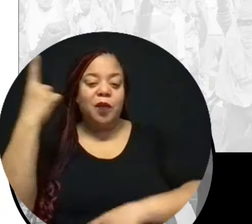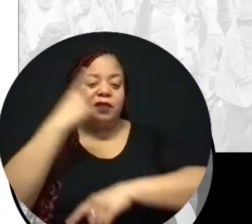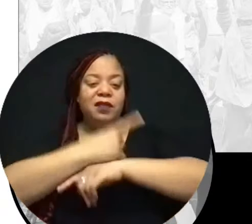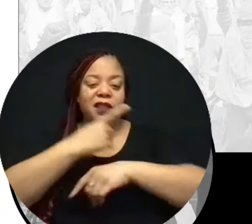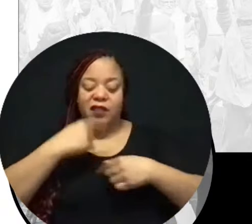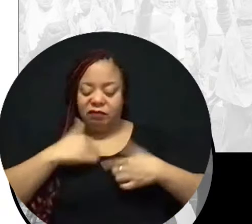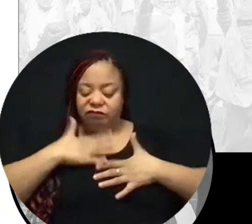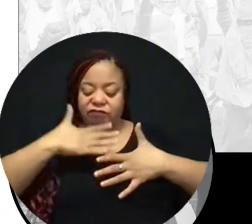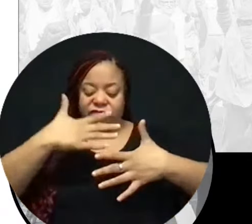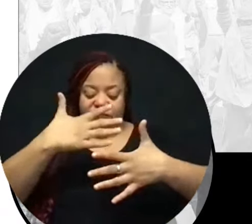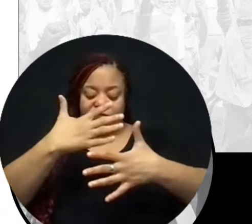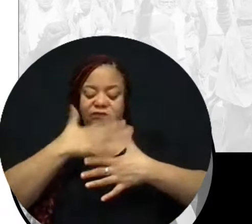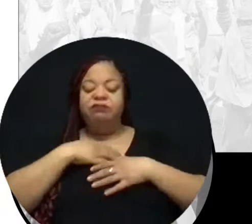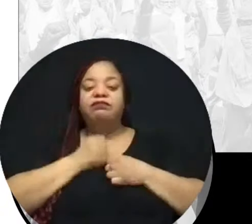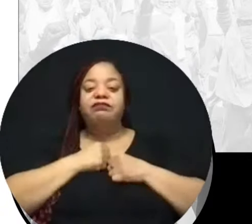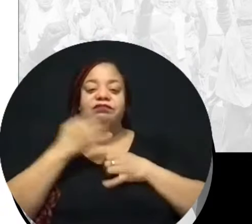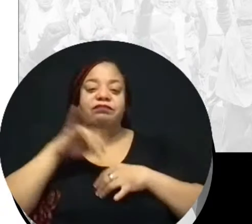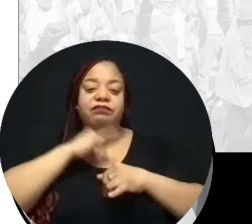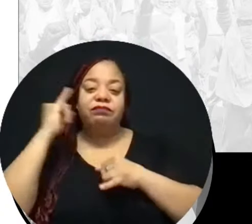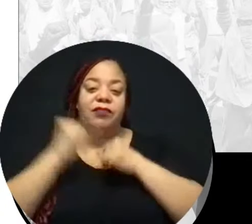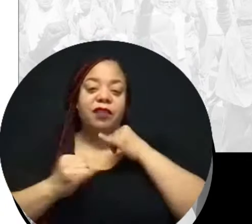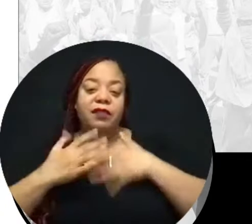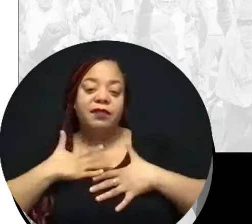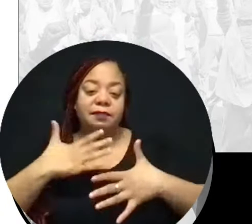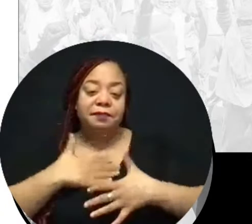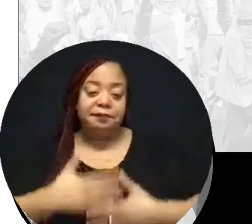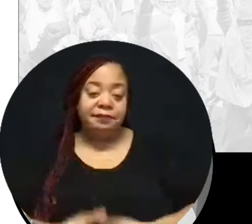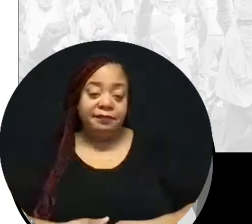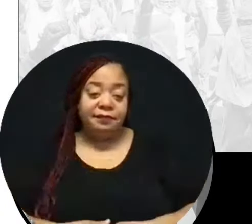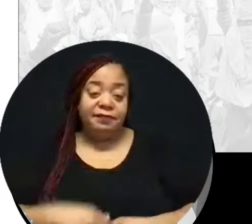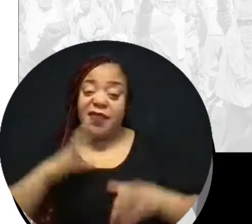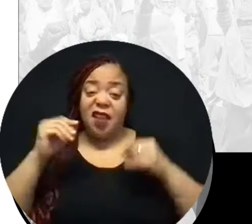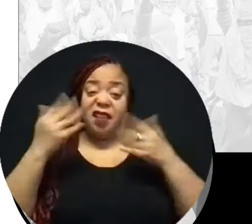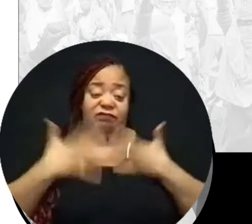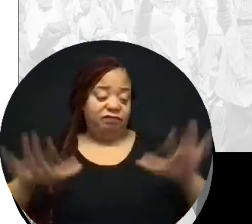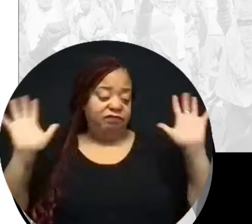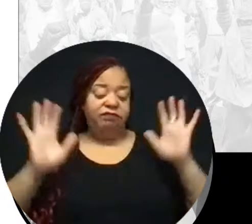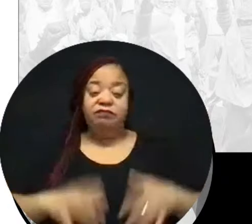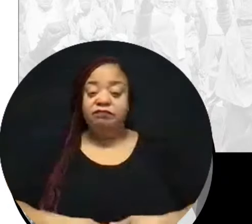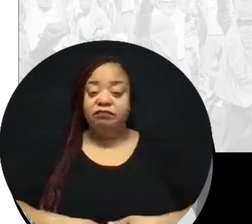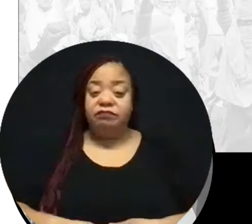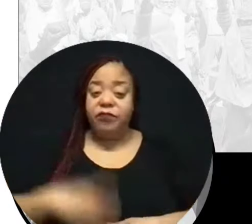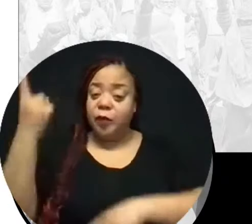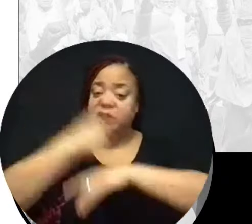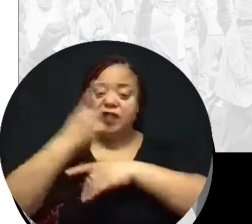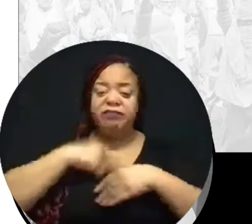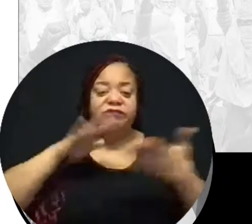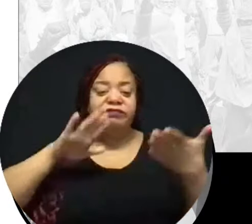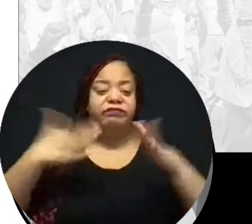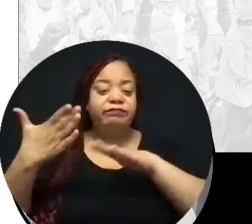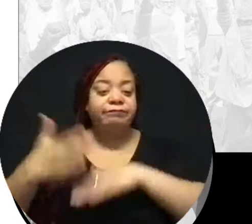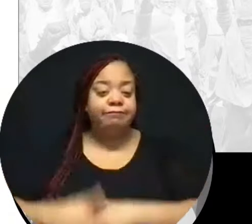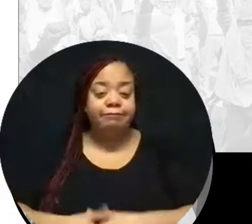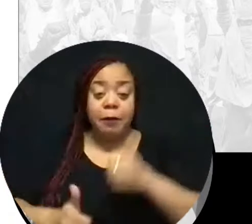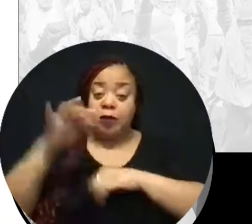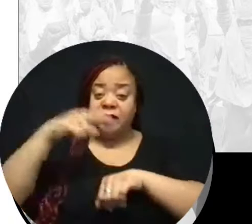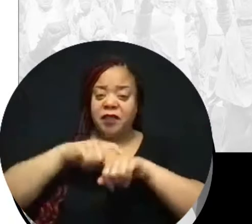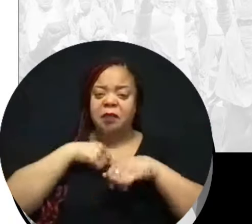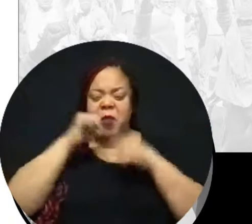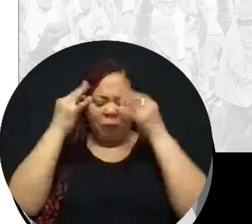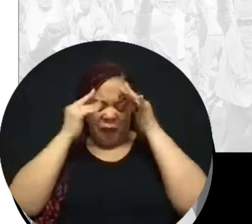of the time, I don't even want to think about it. And then sometimes in life, things happen where death is the only thing I can think